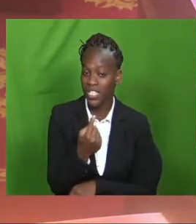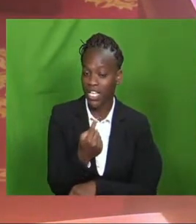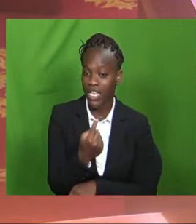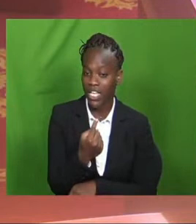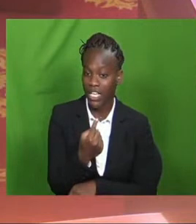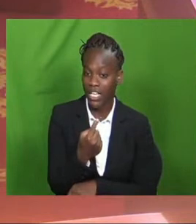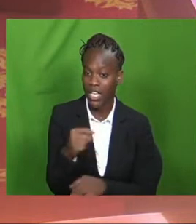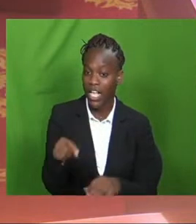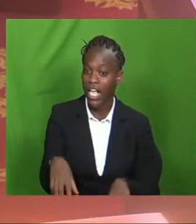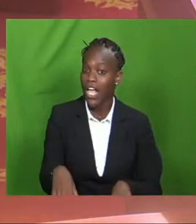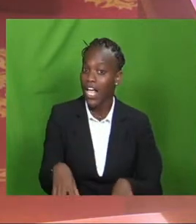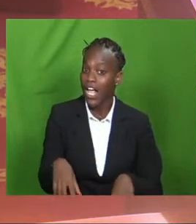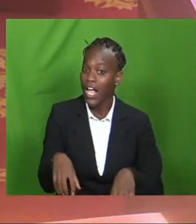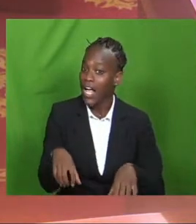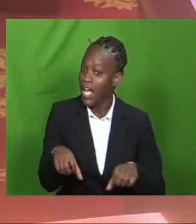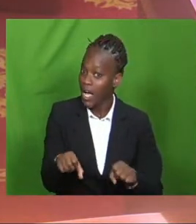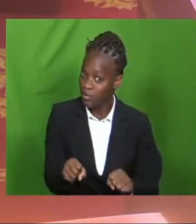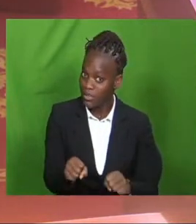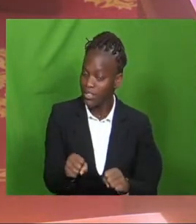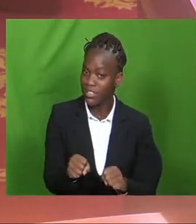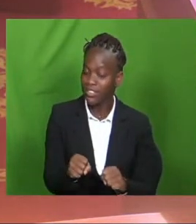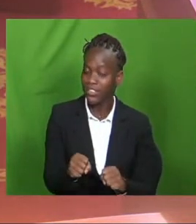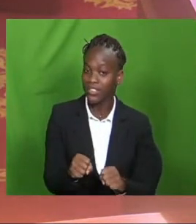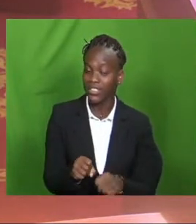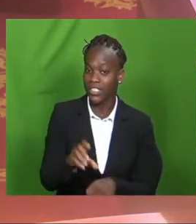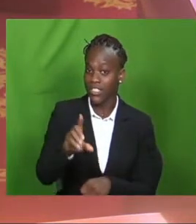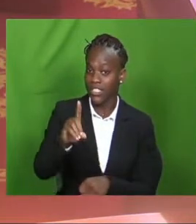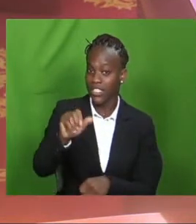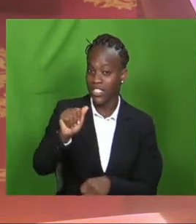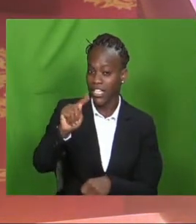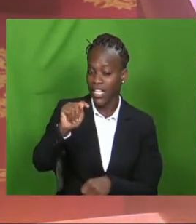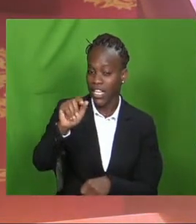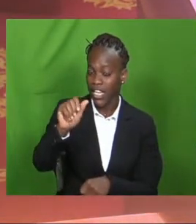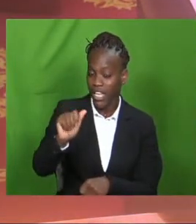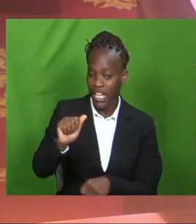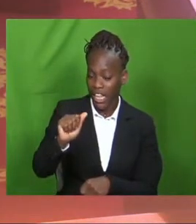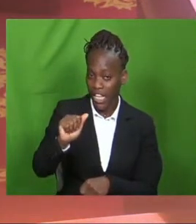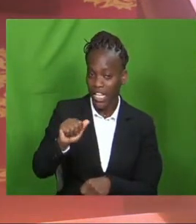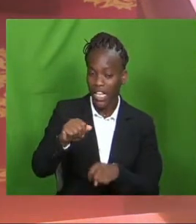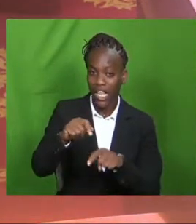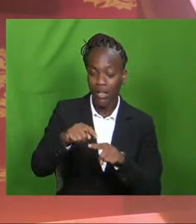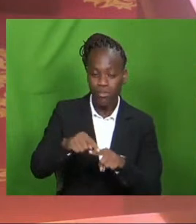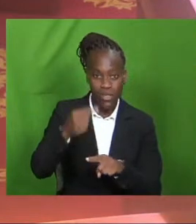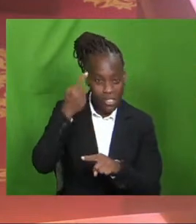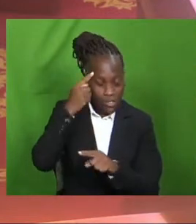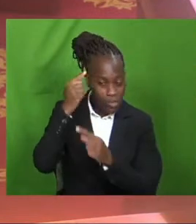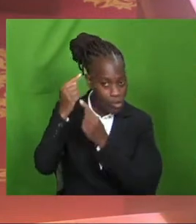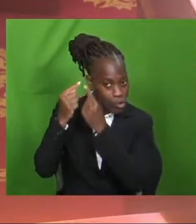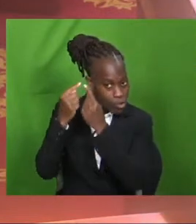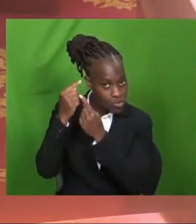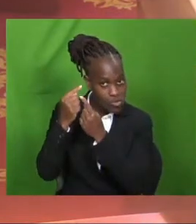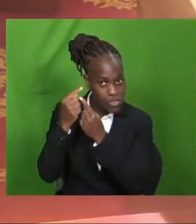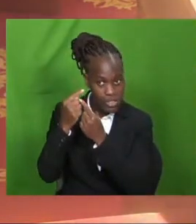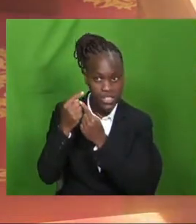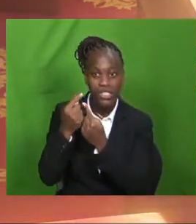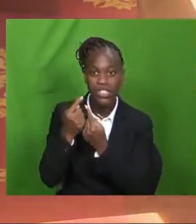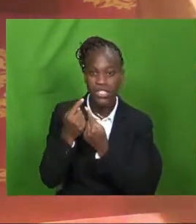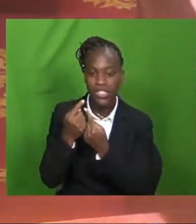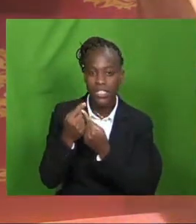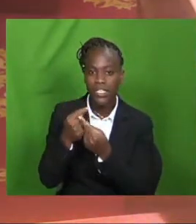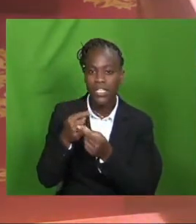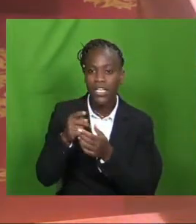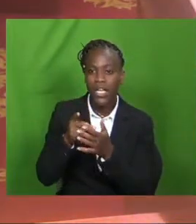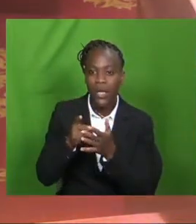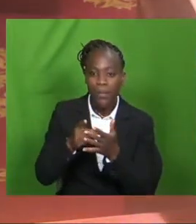it's captured in our database for consideration, it might be part of the bulk